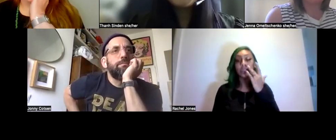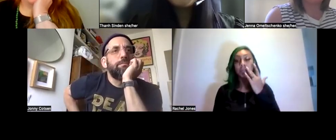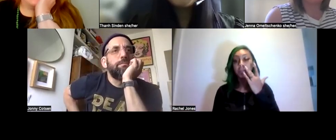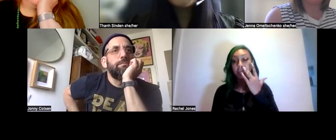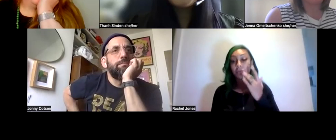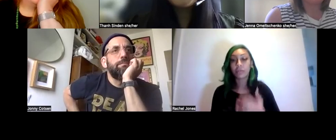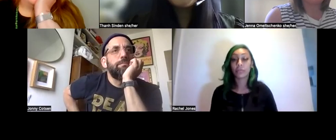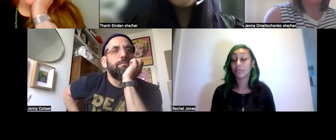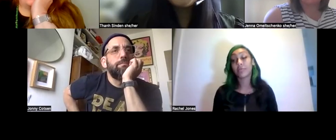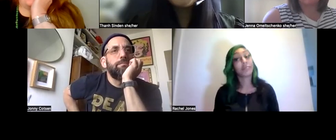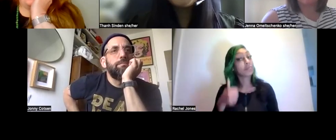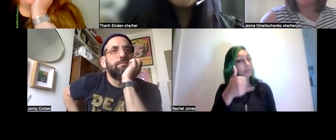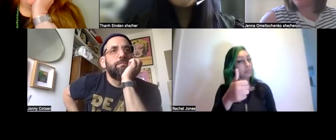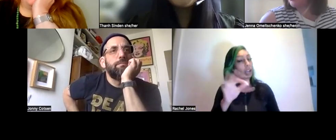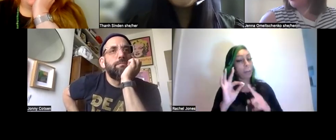Great point.